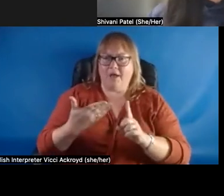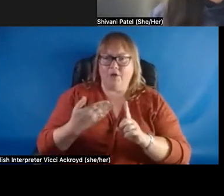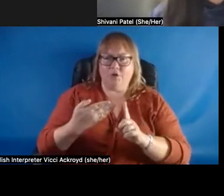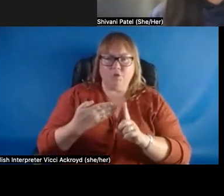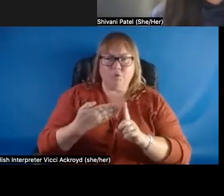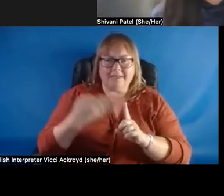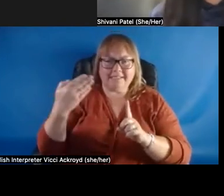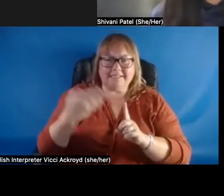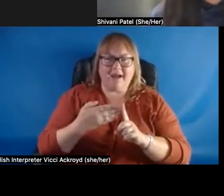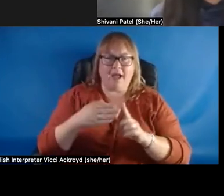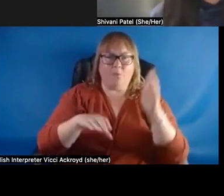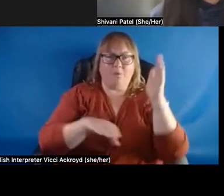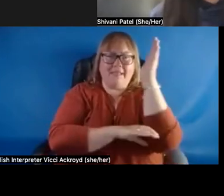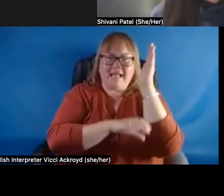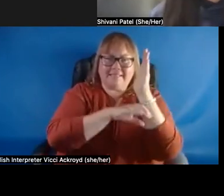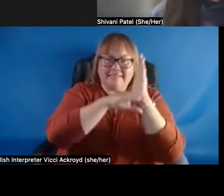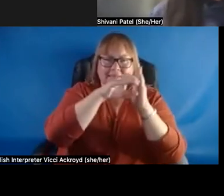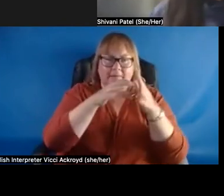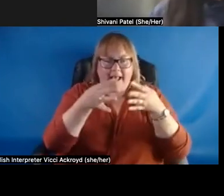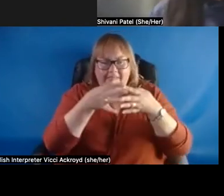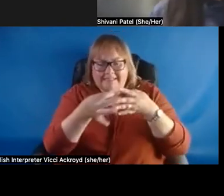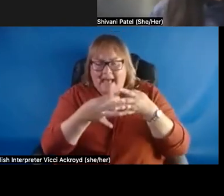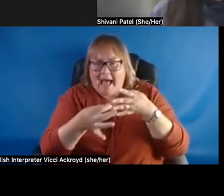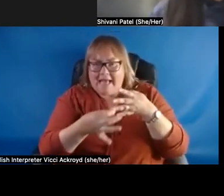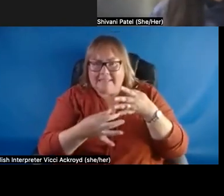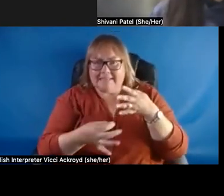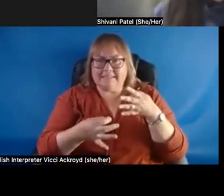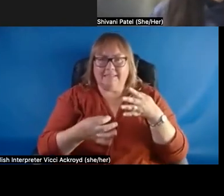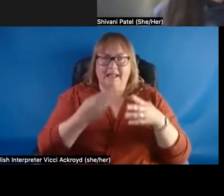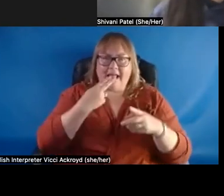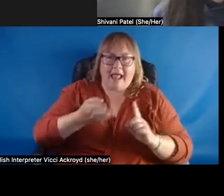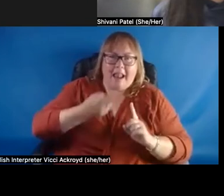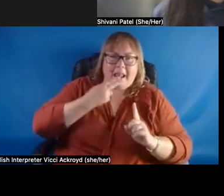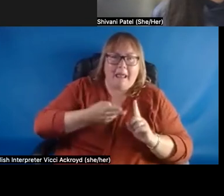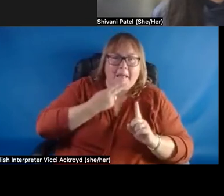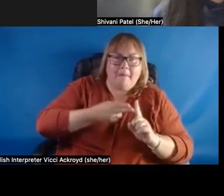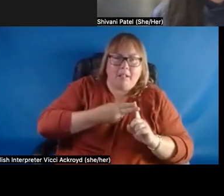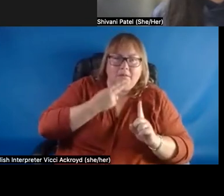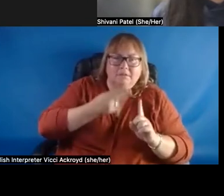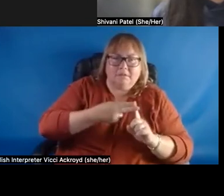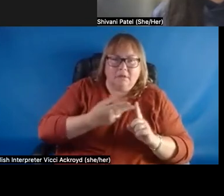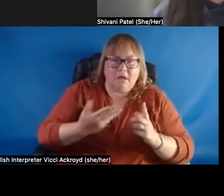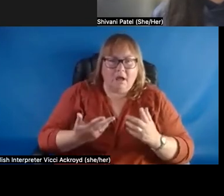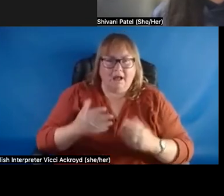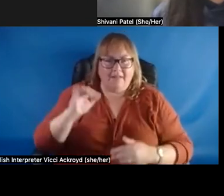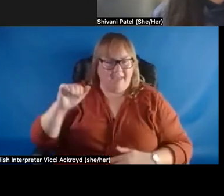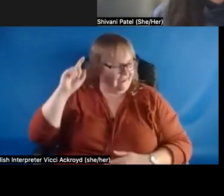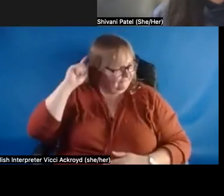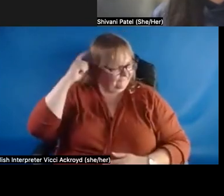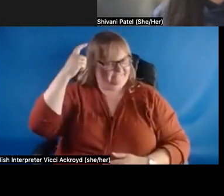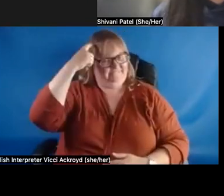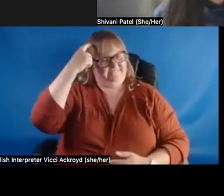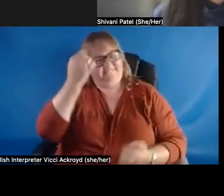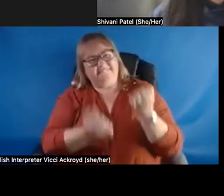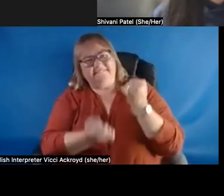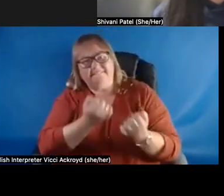these signs and how there are these understanding, and they can lead to these prejudices. So you wouldn't understand why this